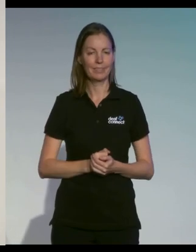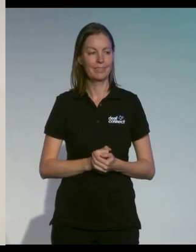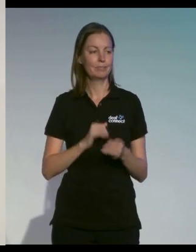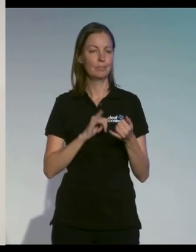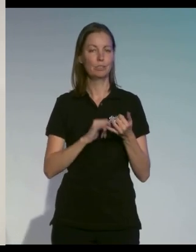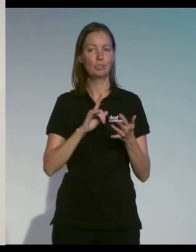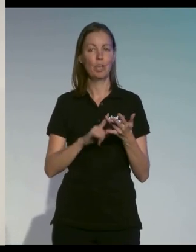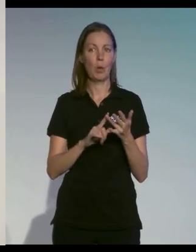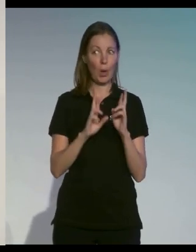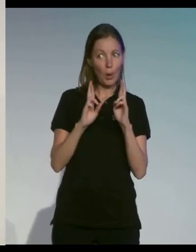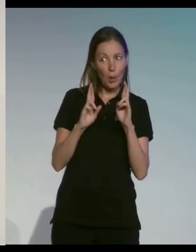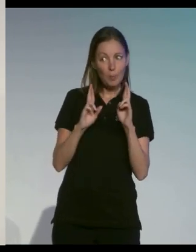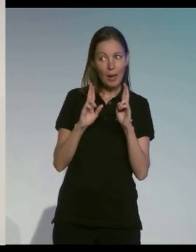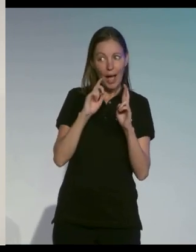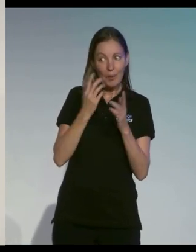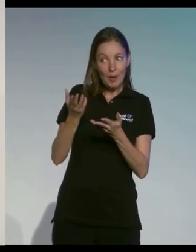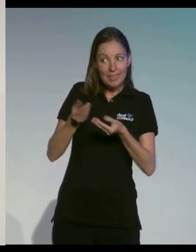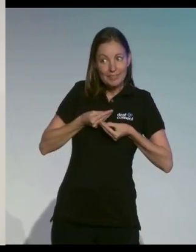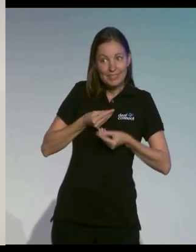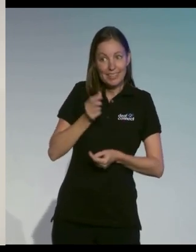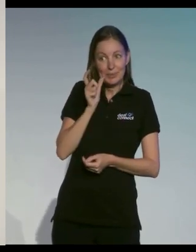of getting a chocolate,